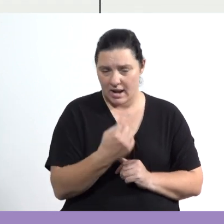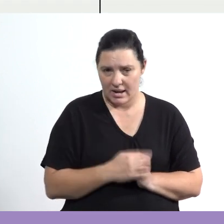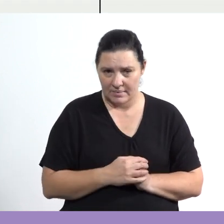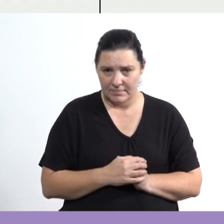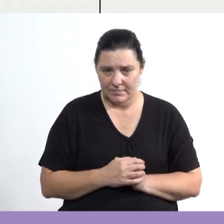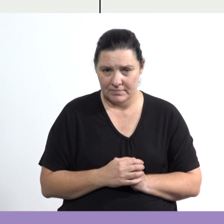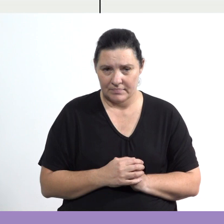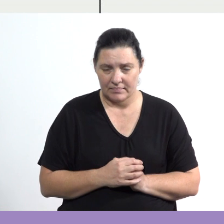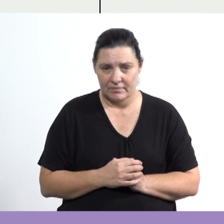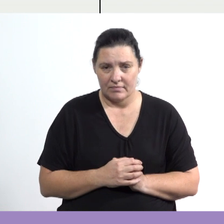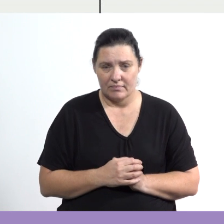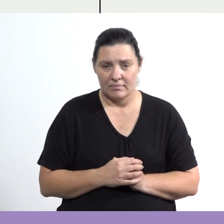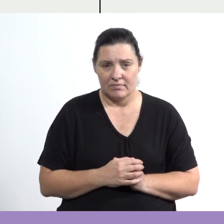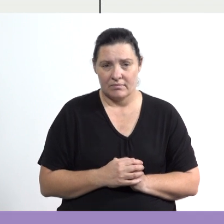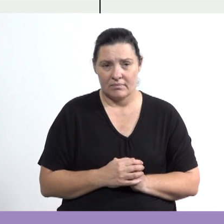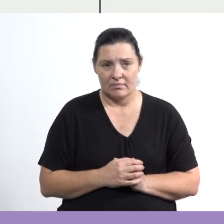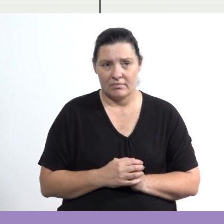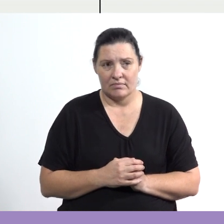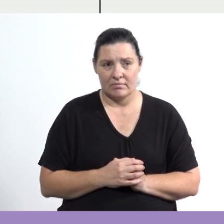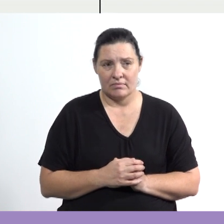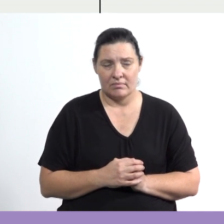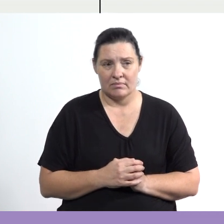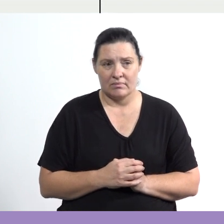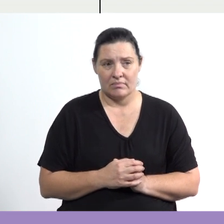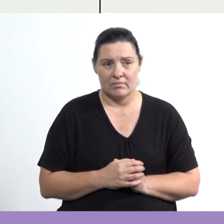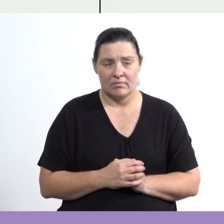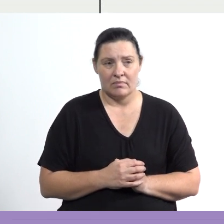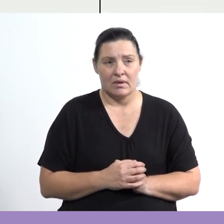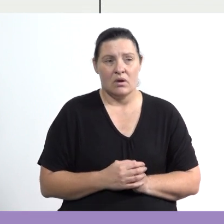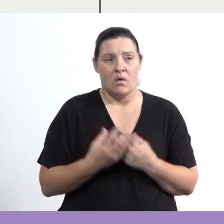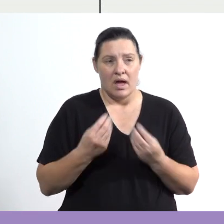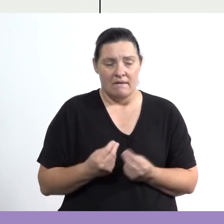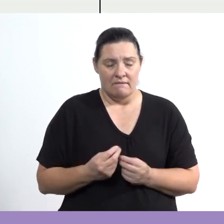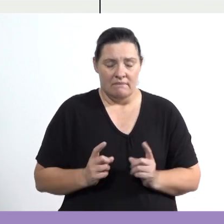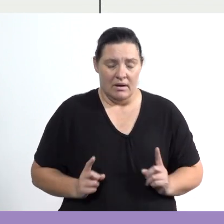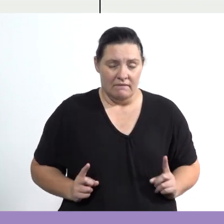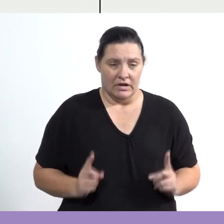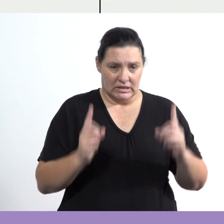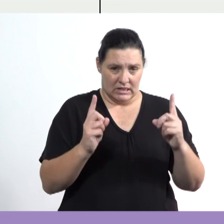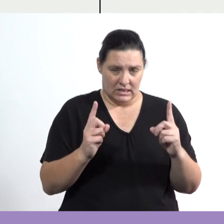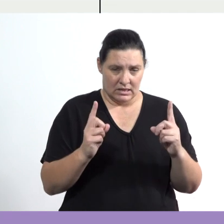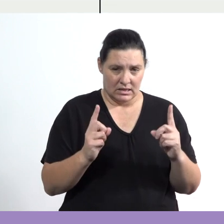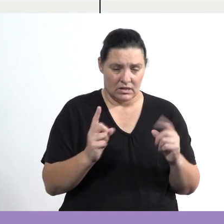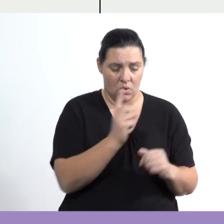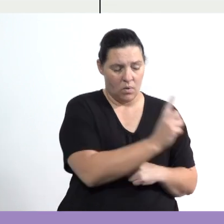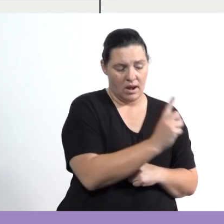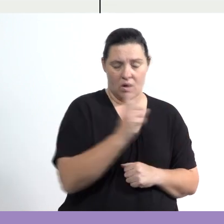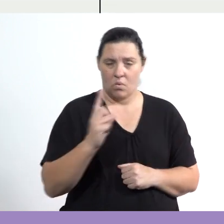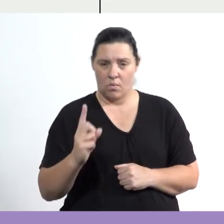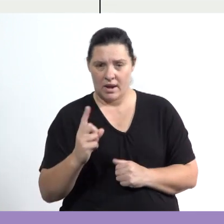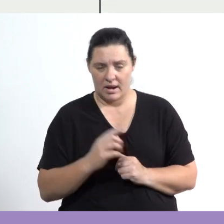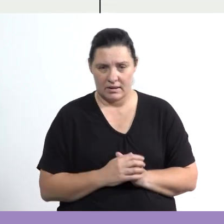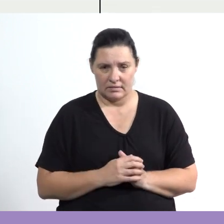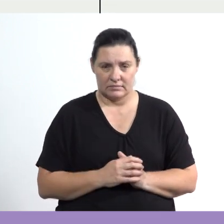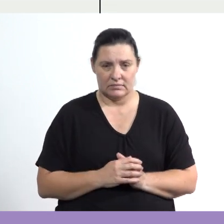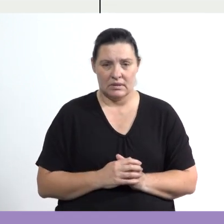just one stick there. And that's the one where it comes from. Then we have the vertical sticks, which is one stick